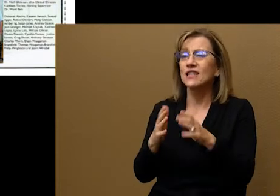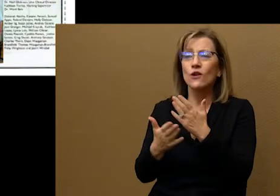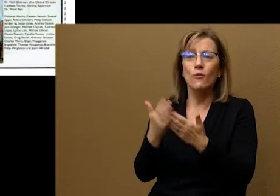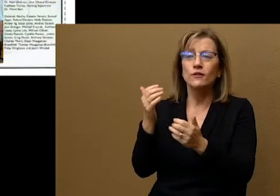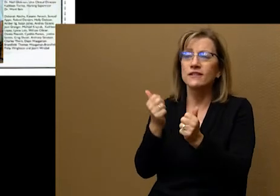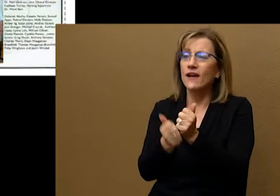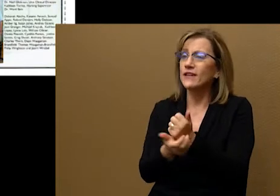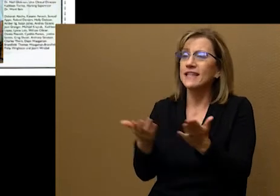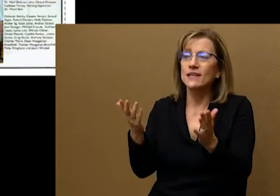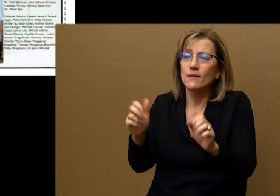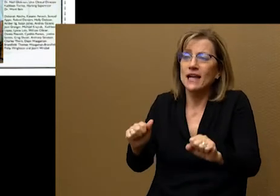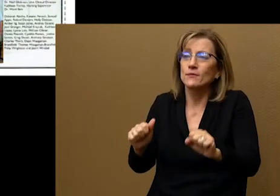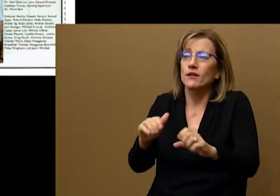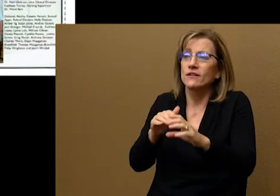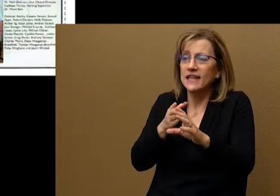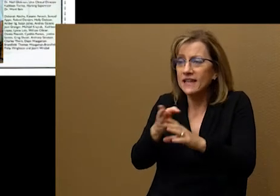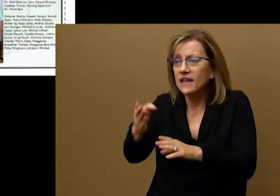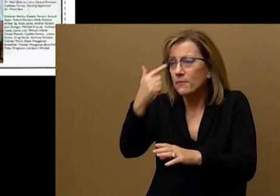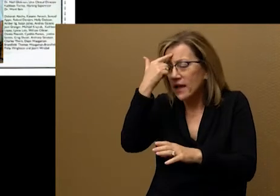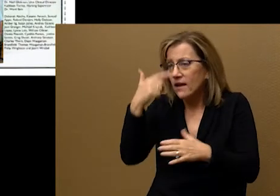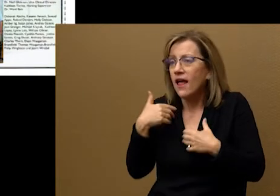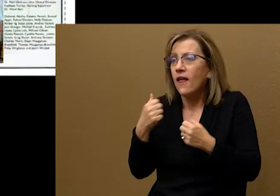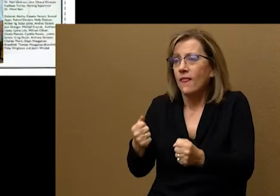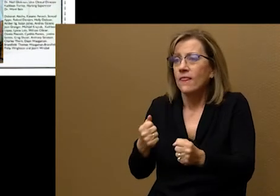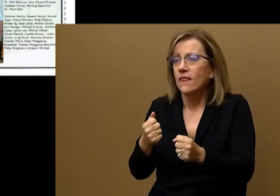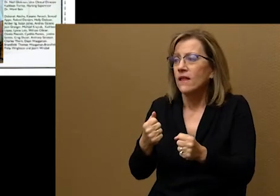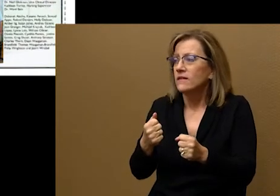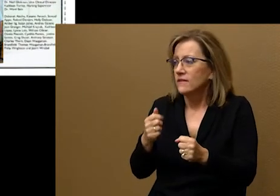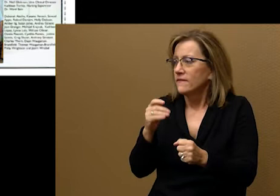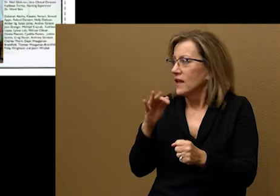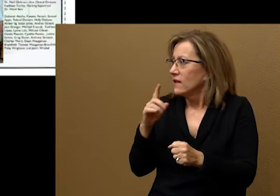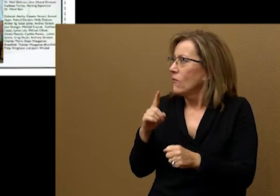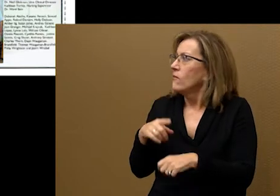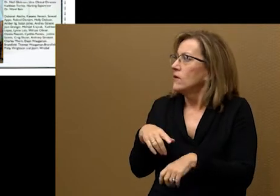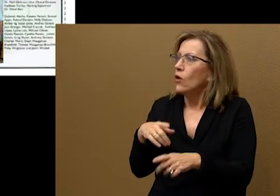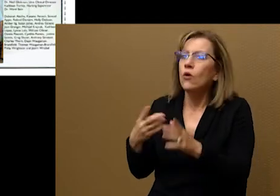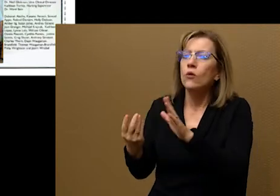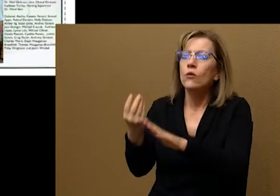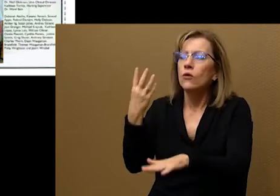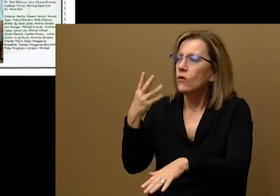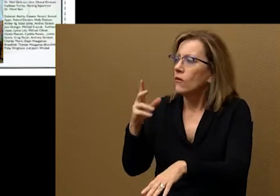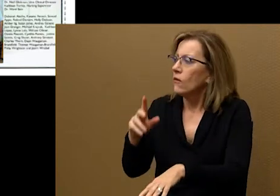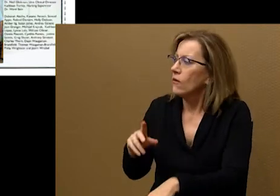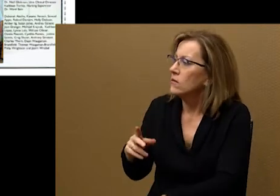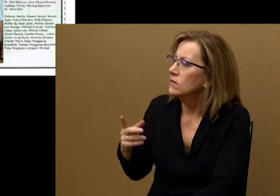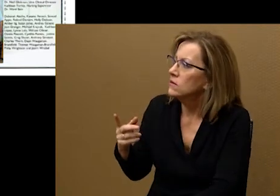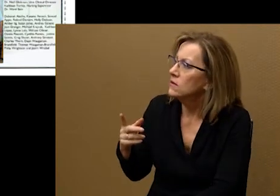you can do in the mental health field. Brett? Can you put that on presentation mode? Oh.